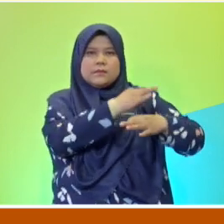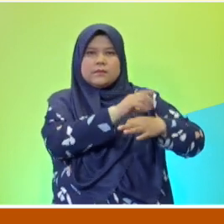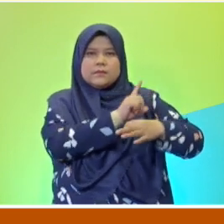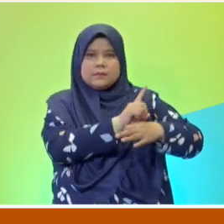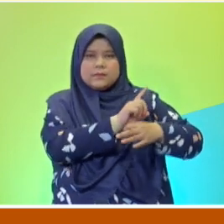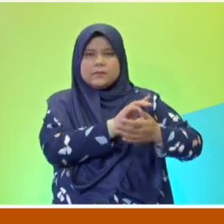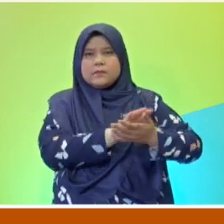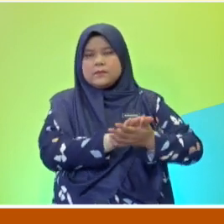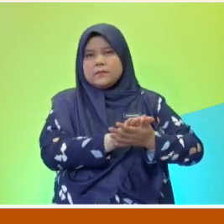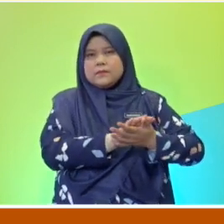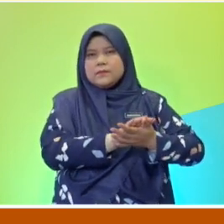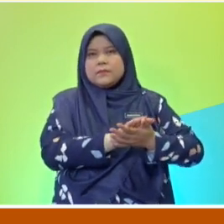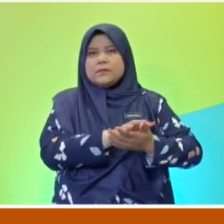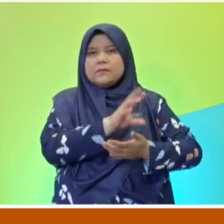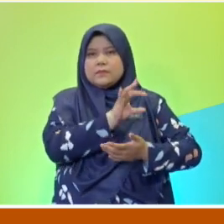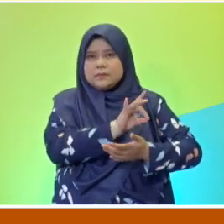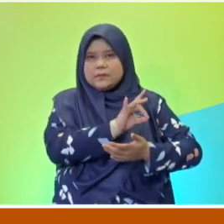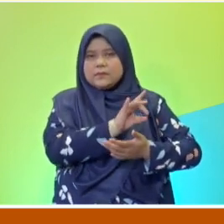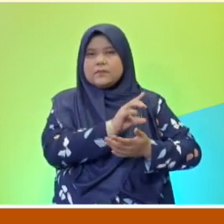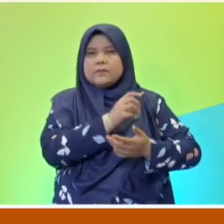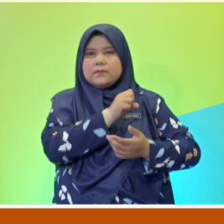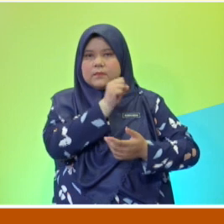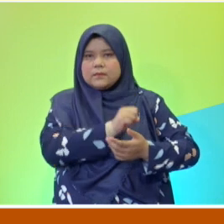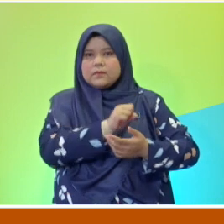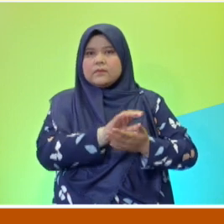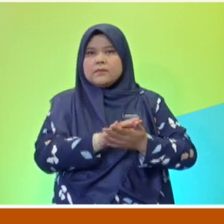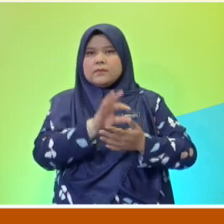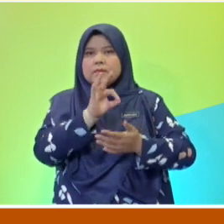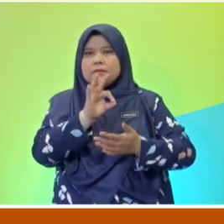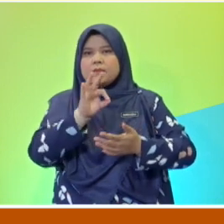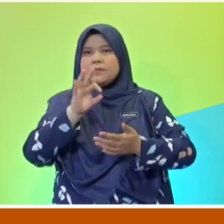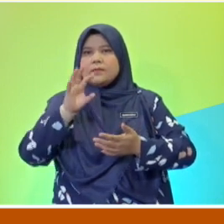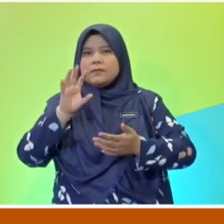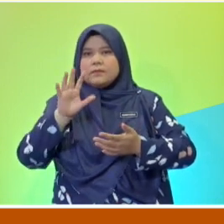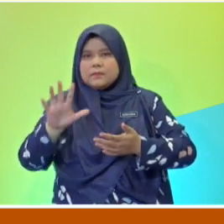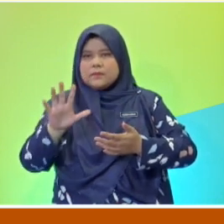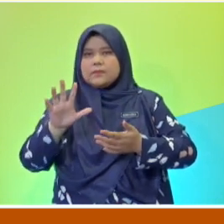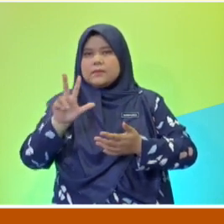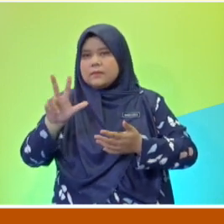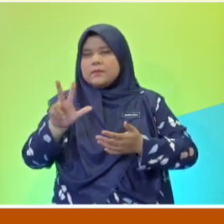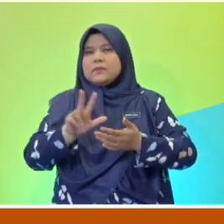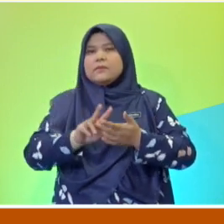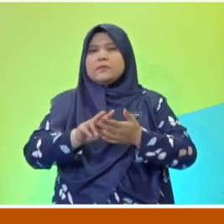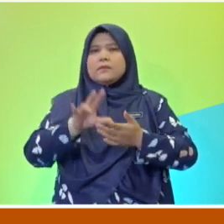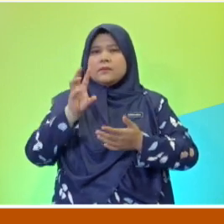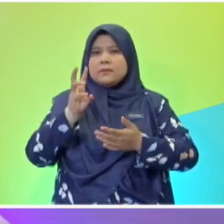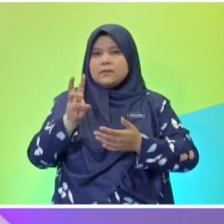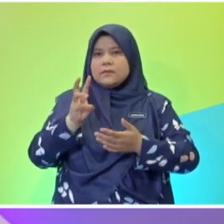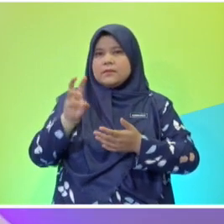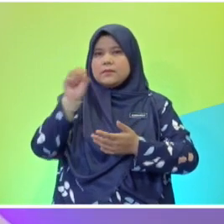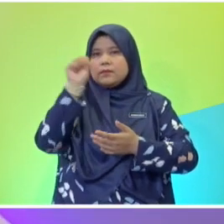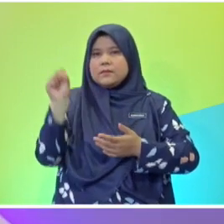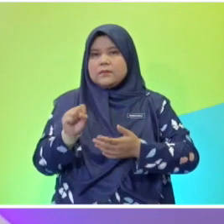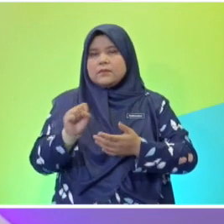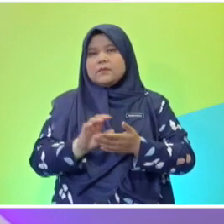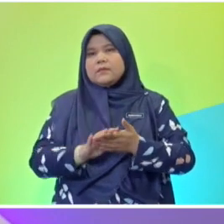to answer 8 questions. For Form 2 and Form 3, 6 questions. Okay. And still, there are following the